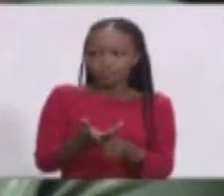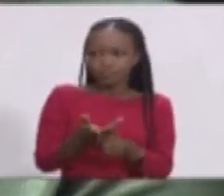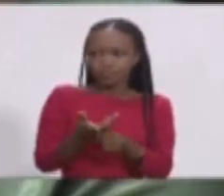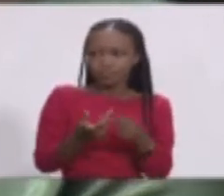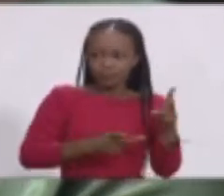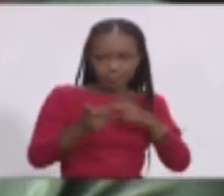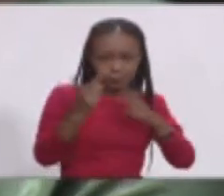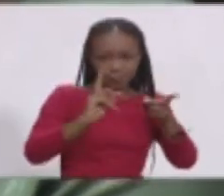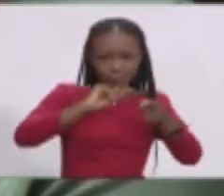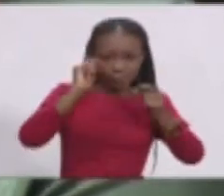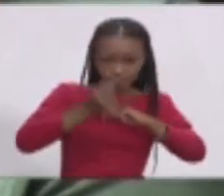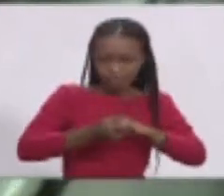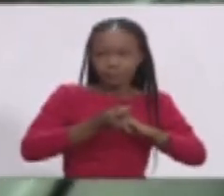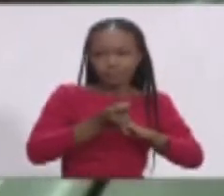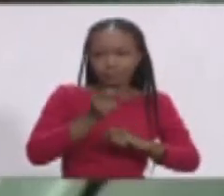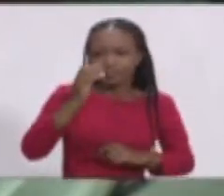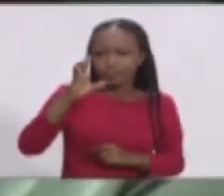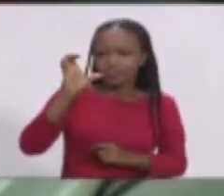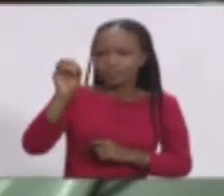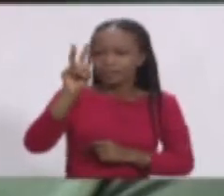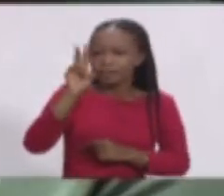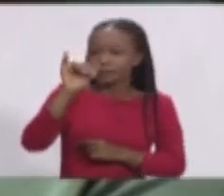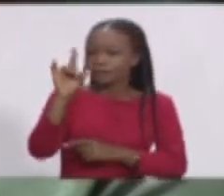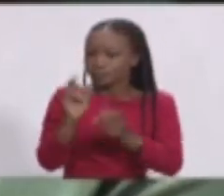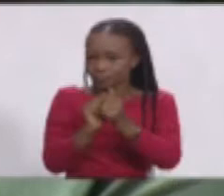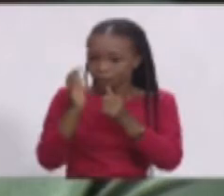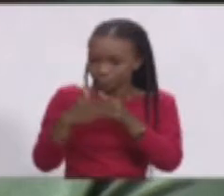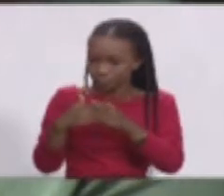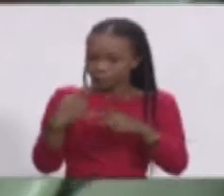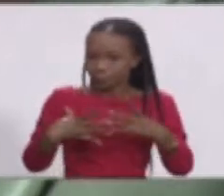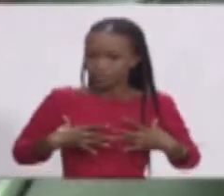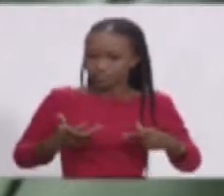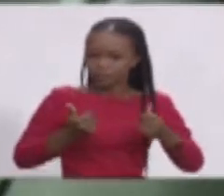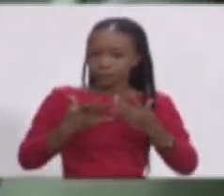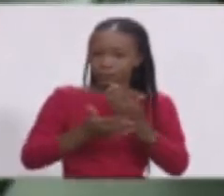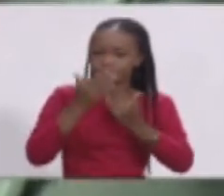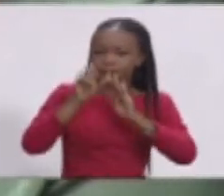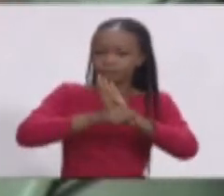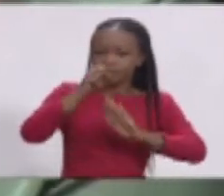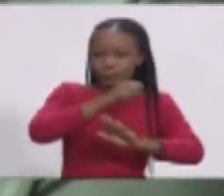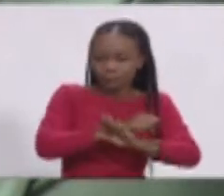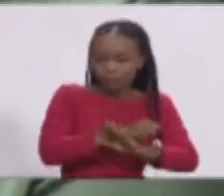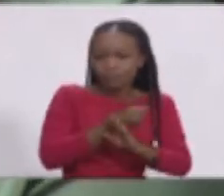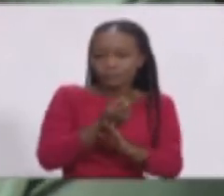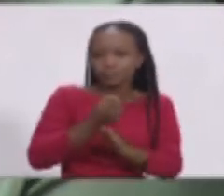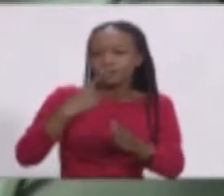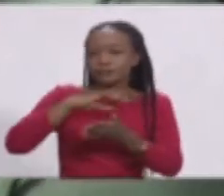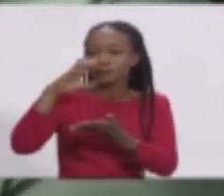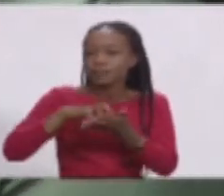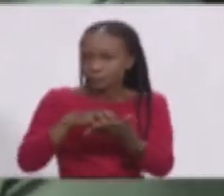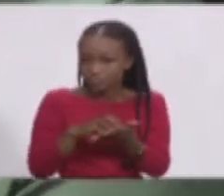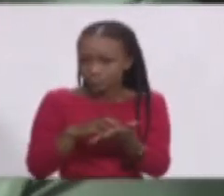or combat COVID-19. But in terms of then the healthcare system as a country, Air Force being a medical profession, a